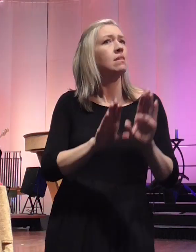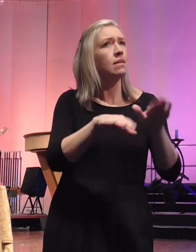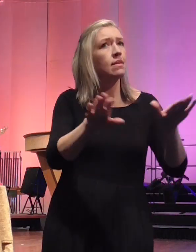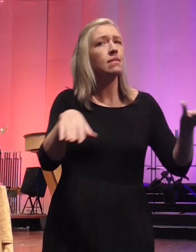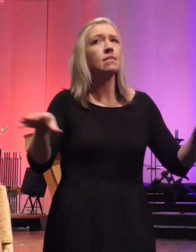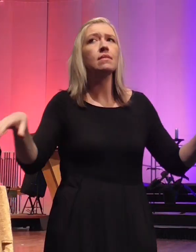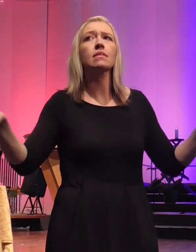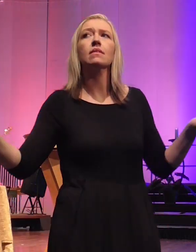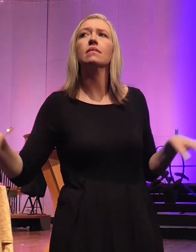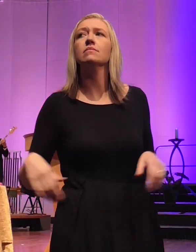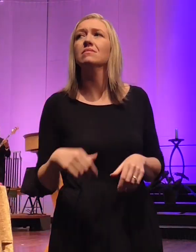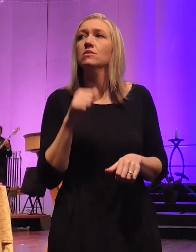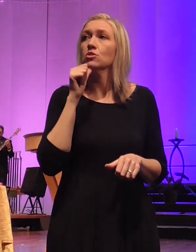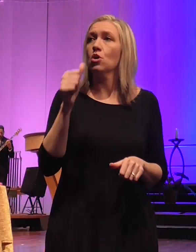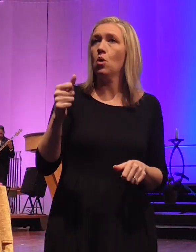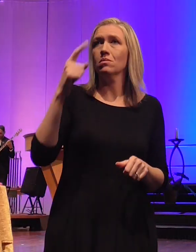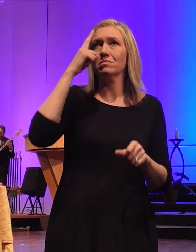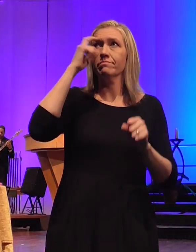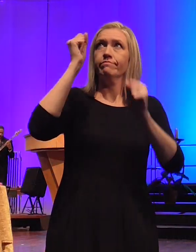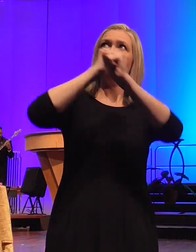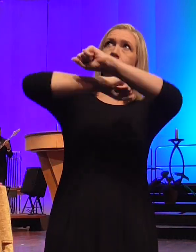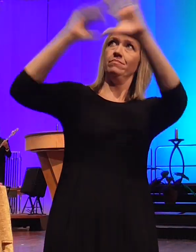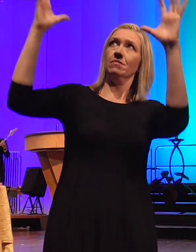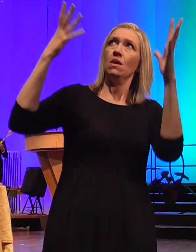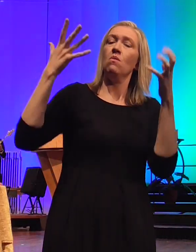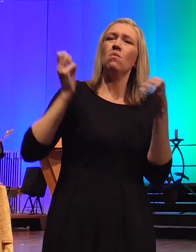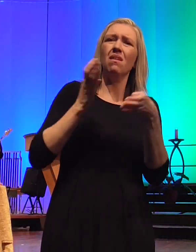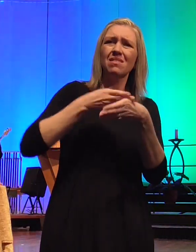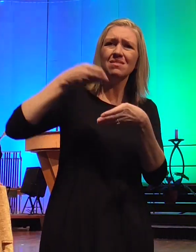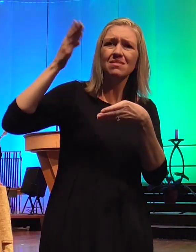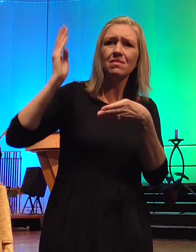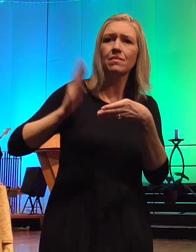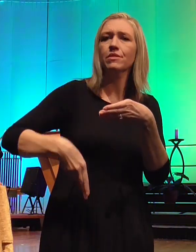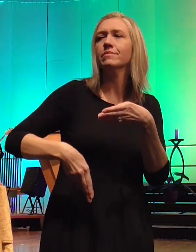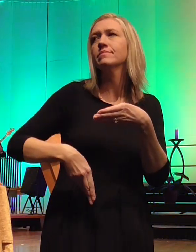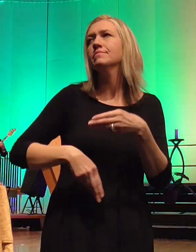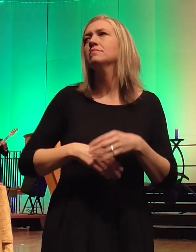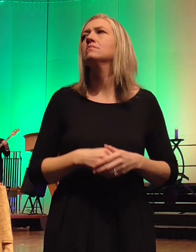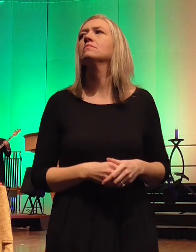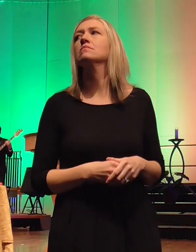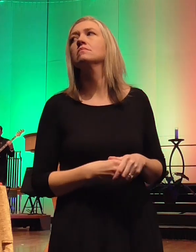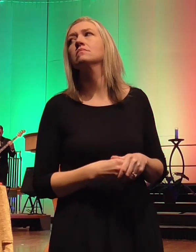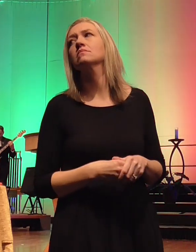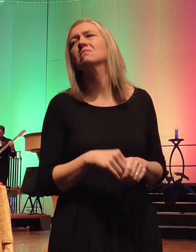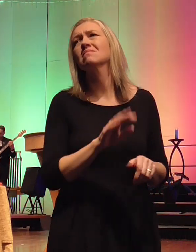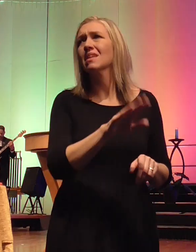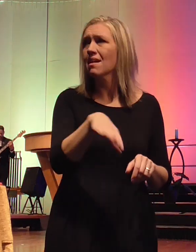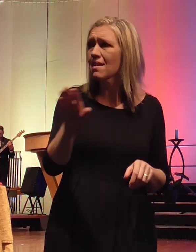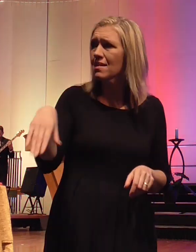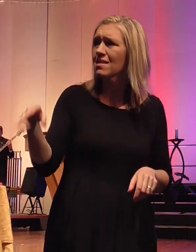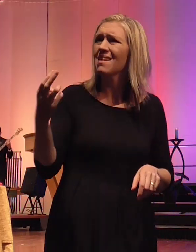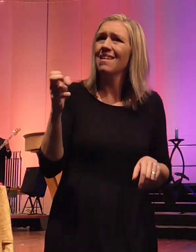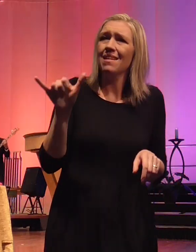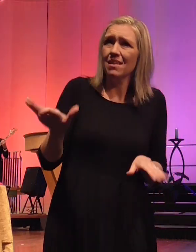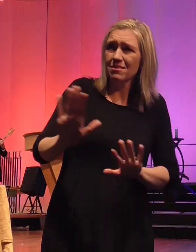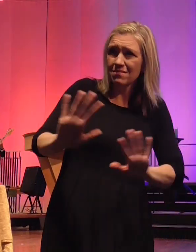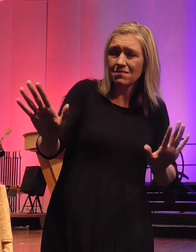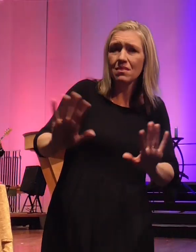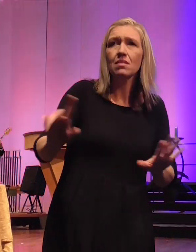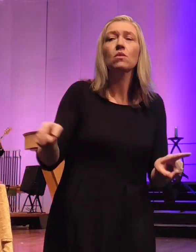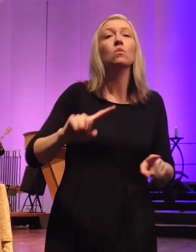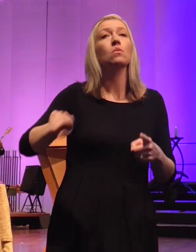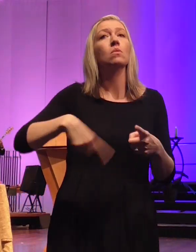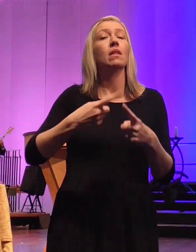Hey now, don't dream it's over. Hey